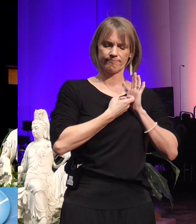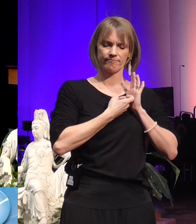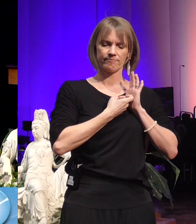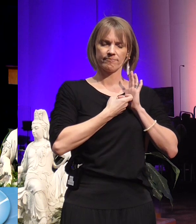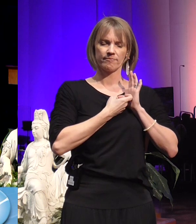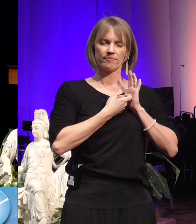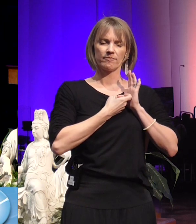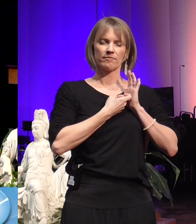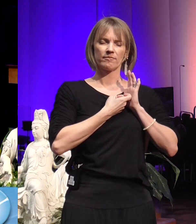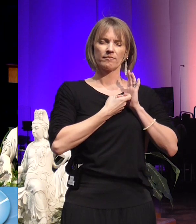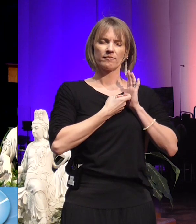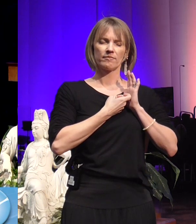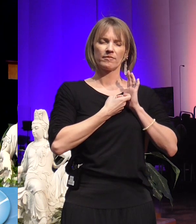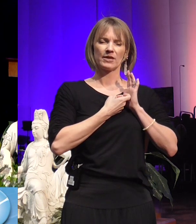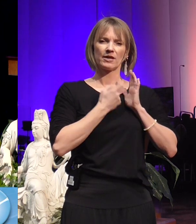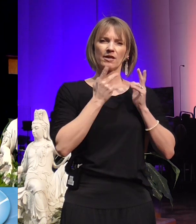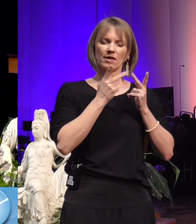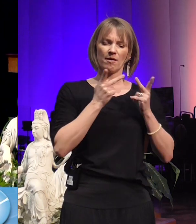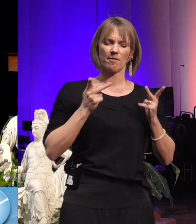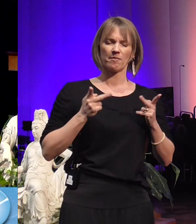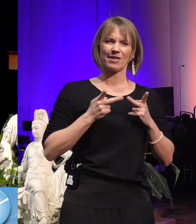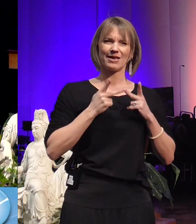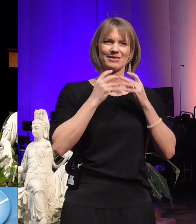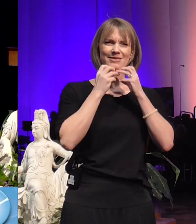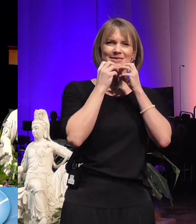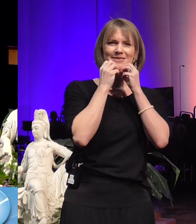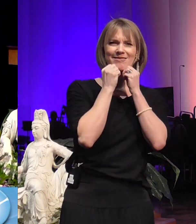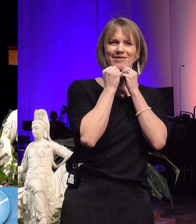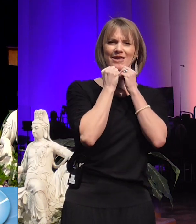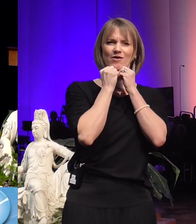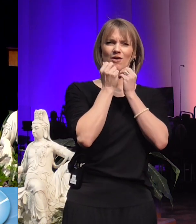into that place that is sacred and holy,